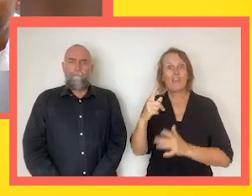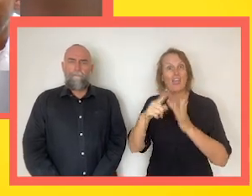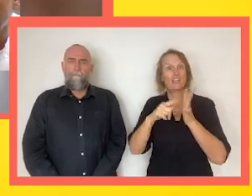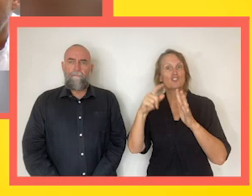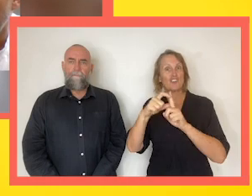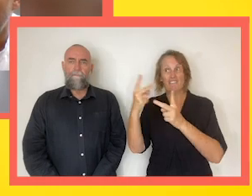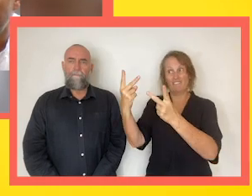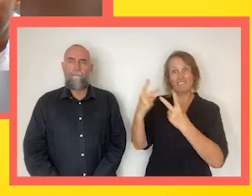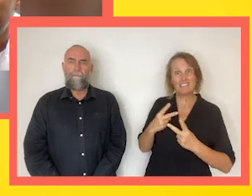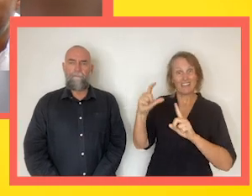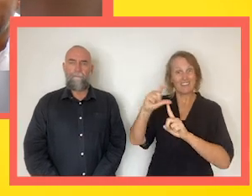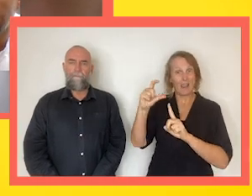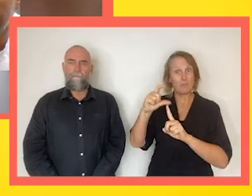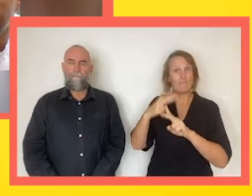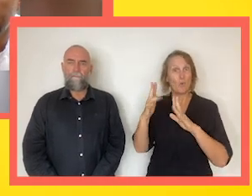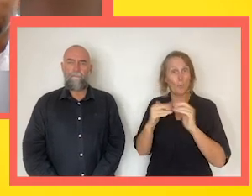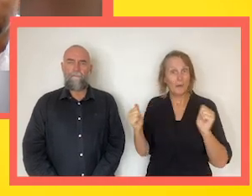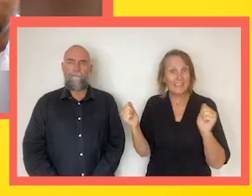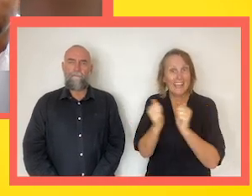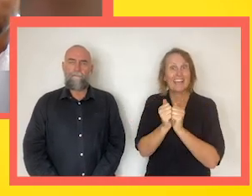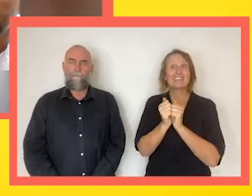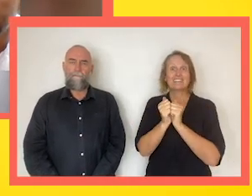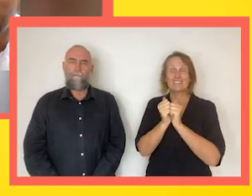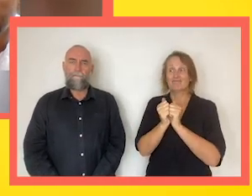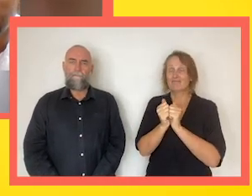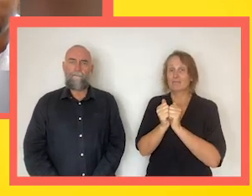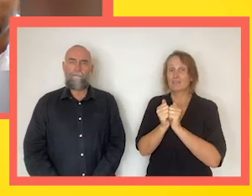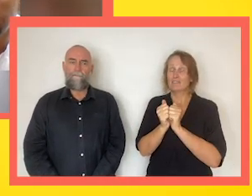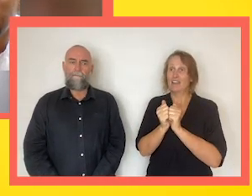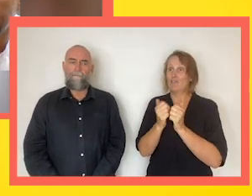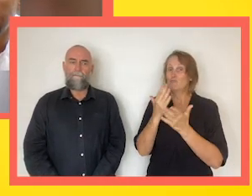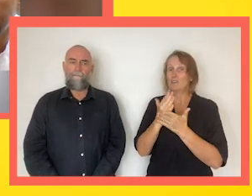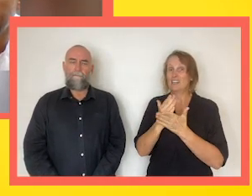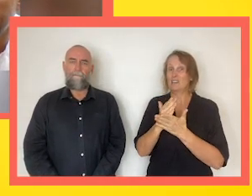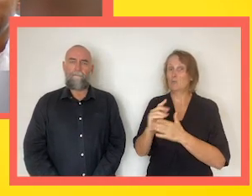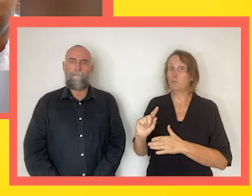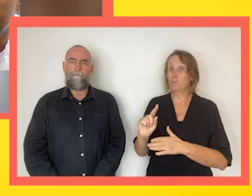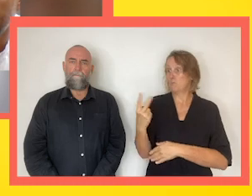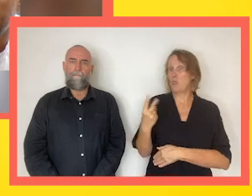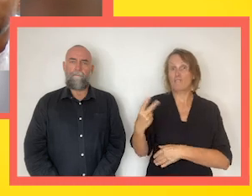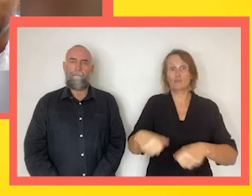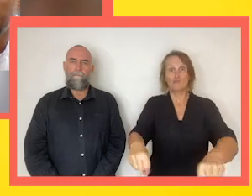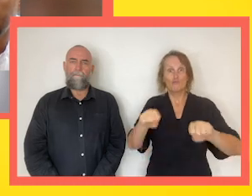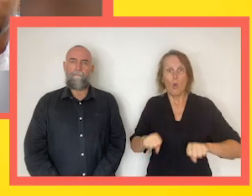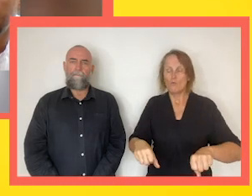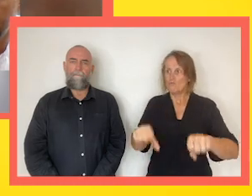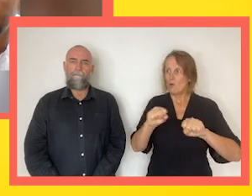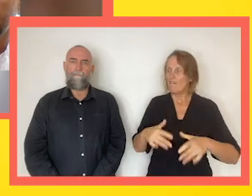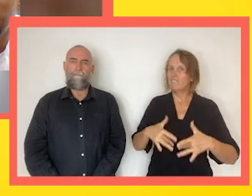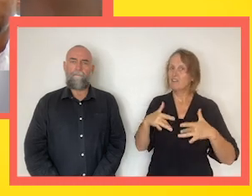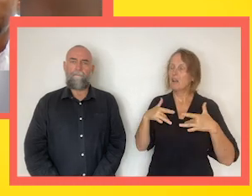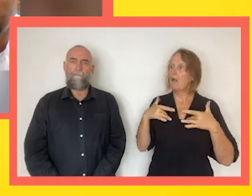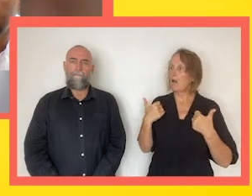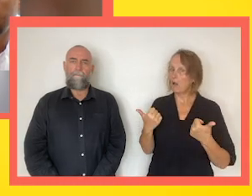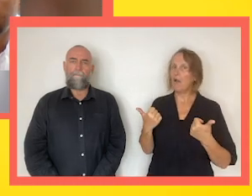Jed came to Canberra one weekend for a camp, and I think for me, like it was that first row we had in the boat, we're just like, wow, this is awesome. And the